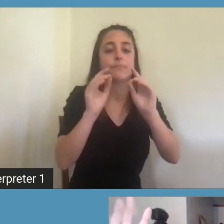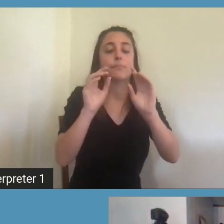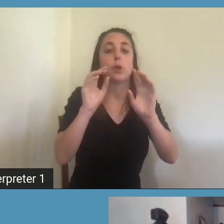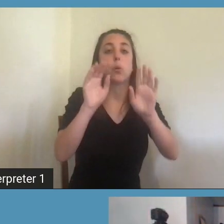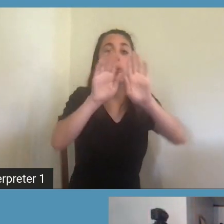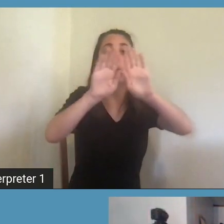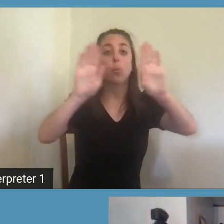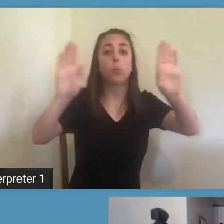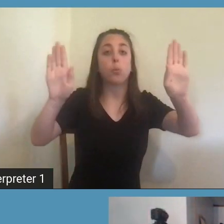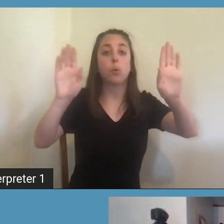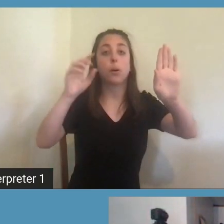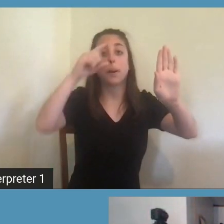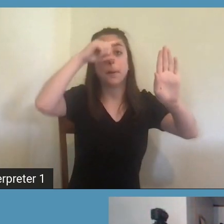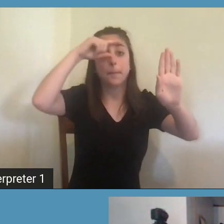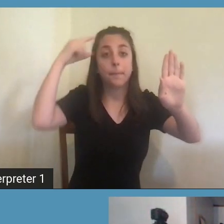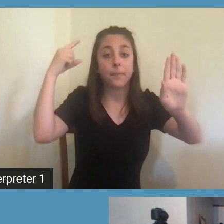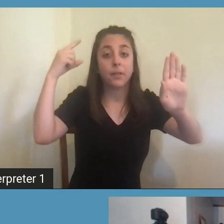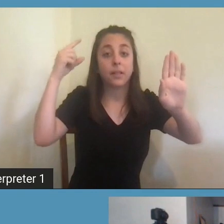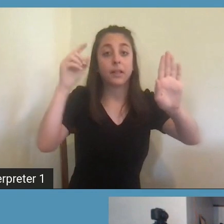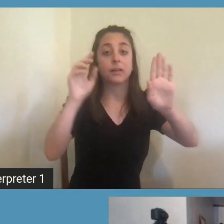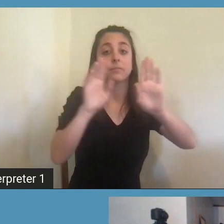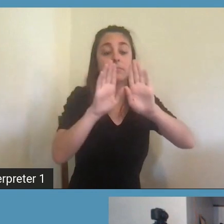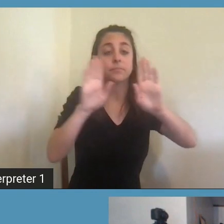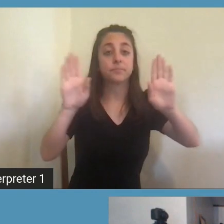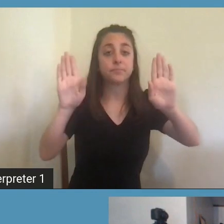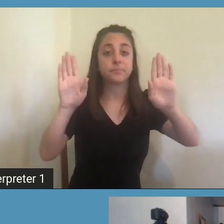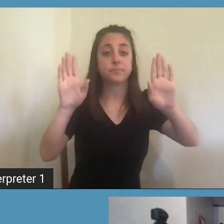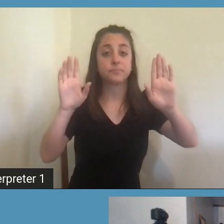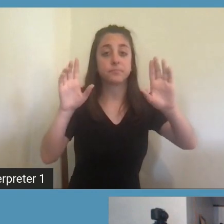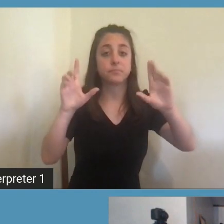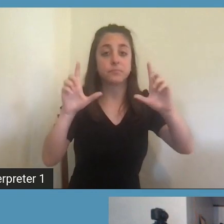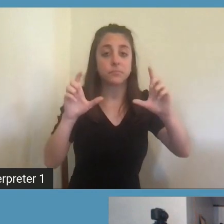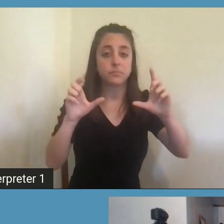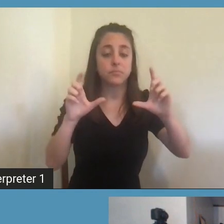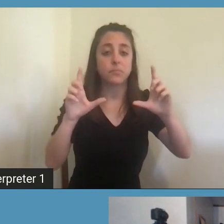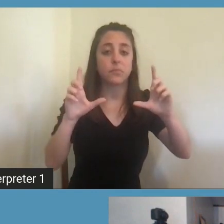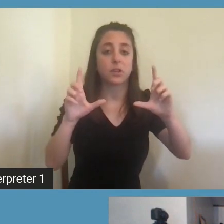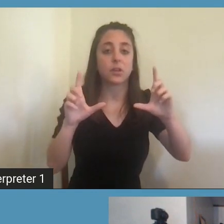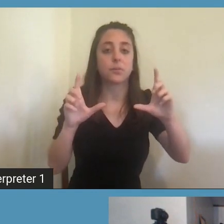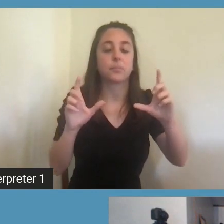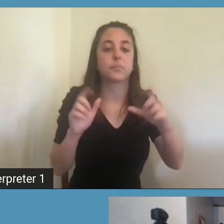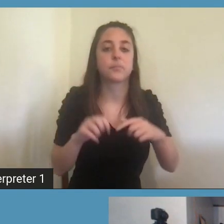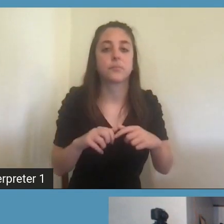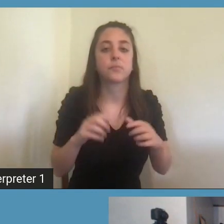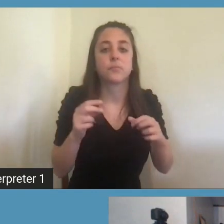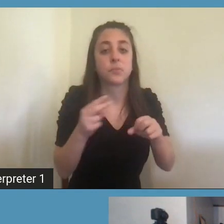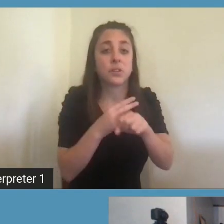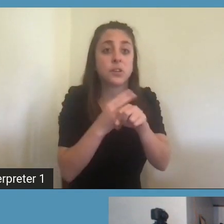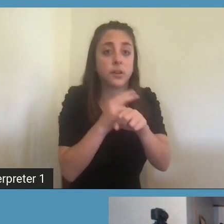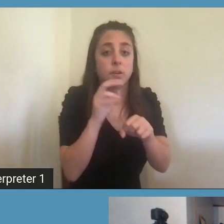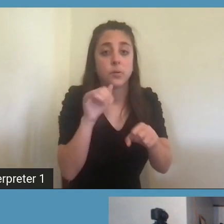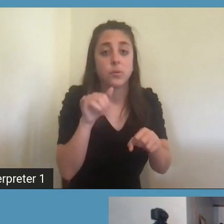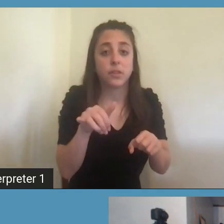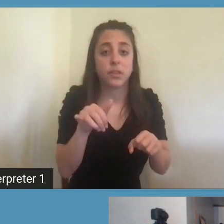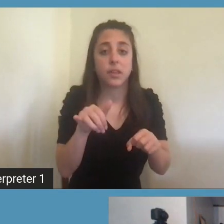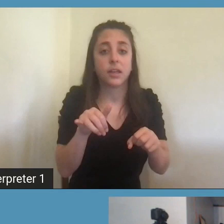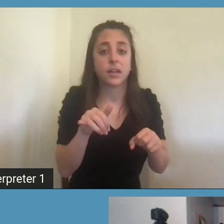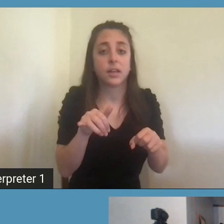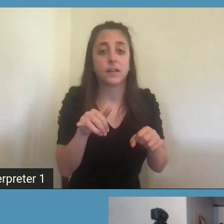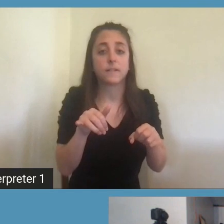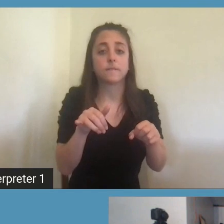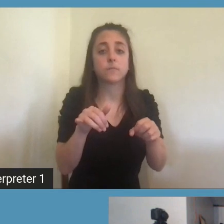wall on the camera side of the vitrine, and then they'll shoot it that way, so that there's